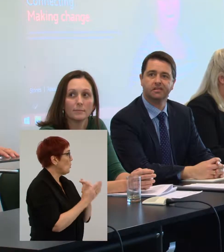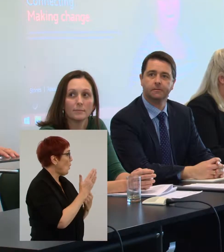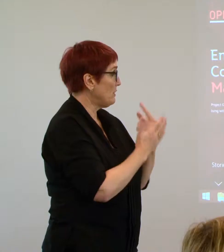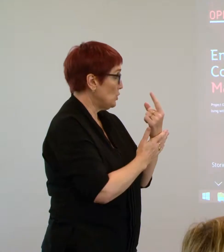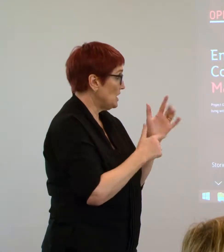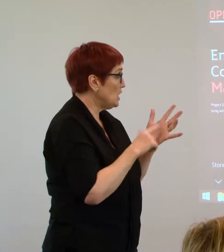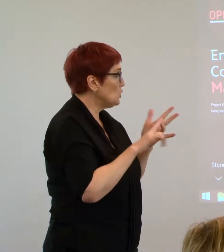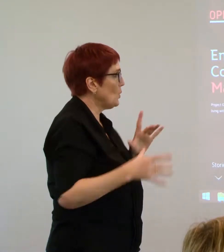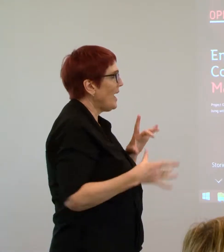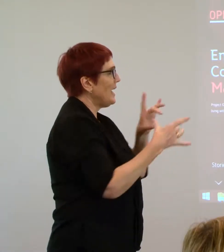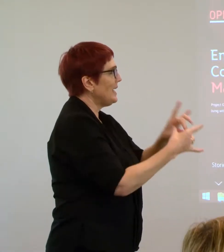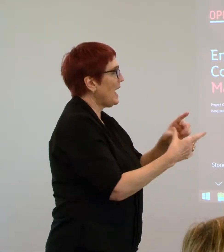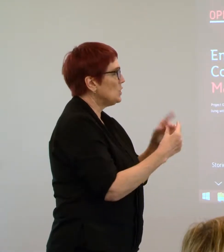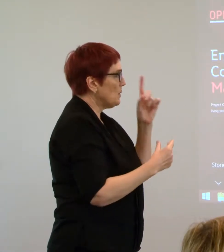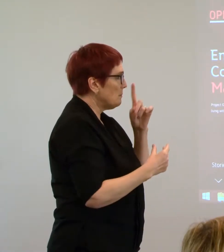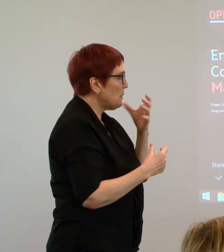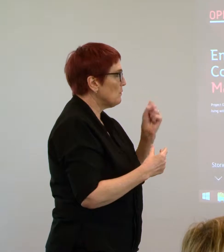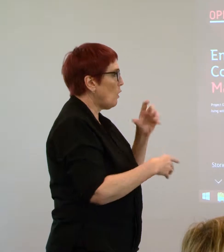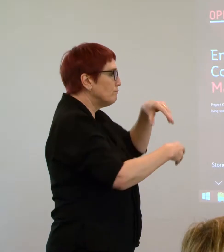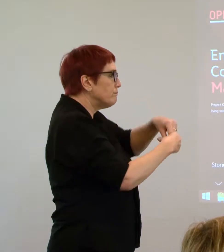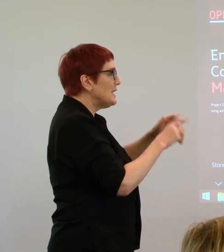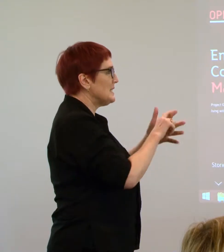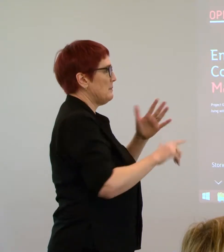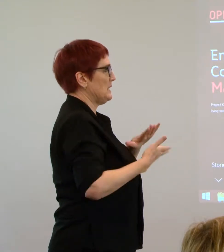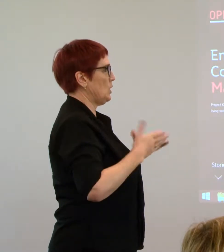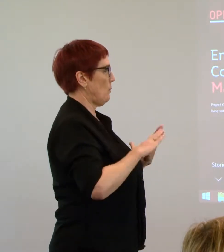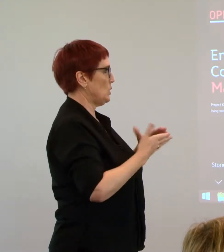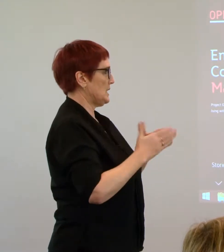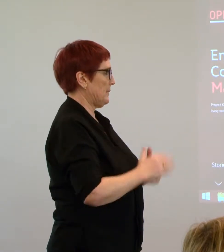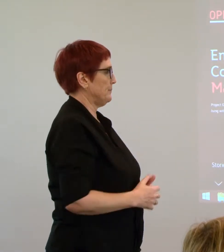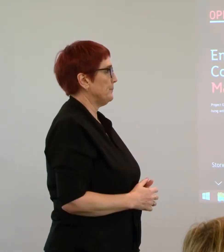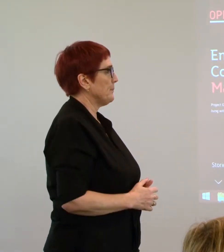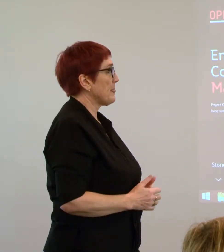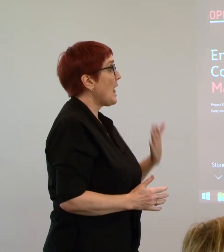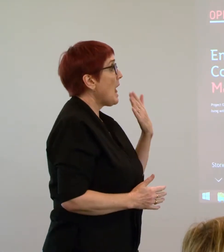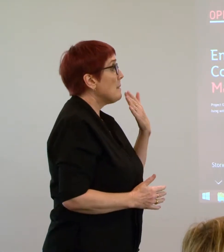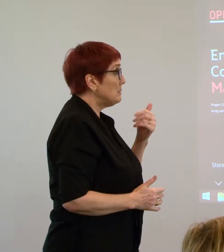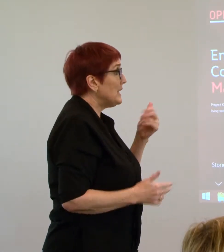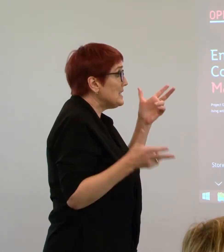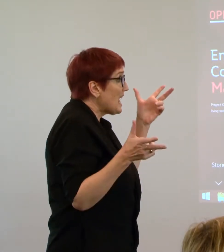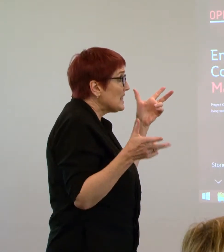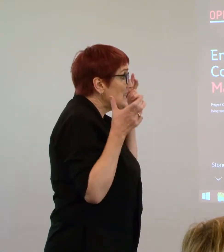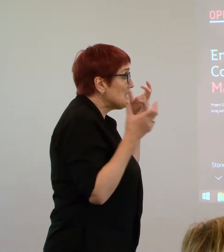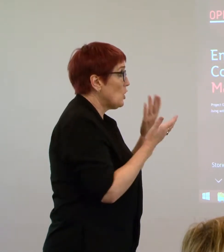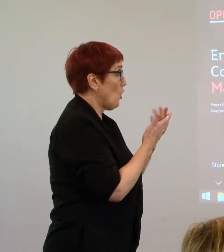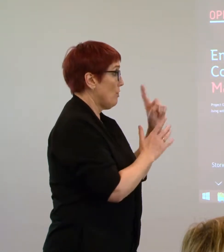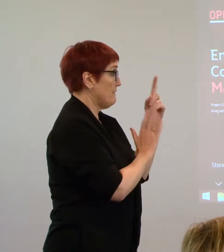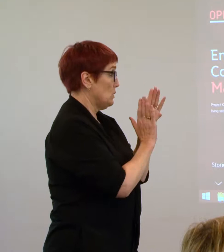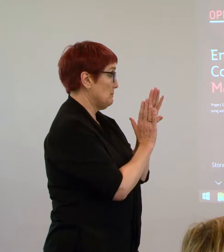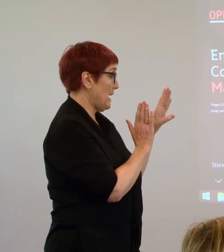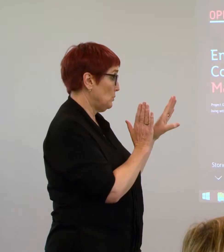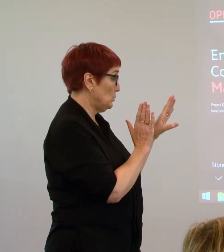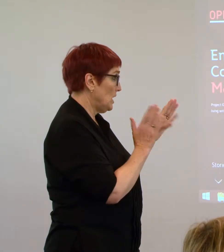opportunity to engage with people from the disabilities community. By all means, listen in to this first panel to get